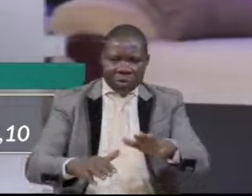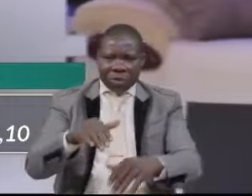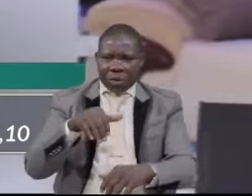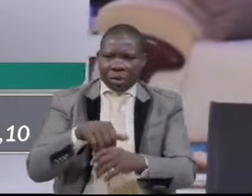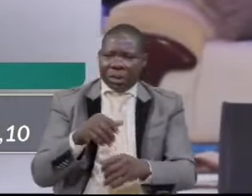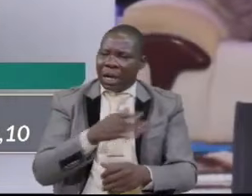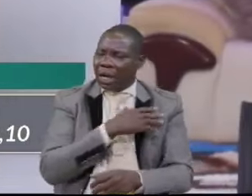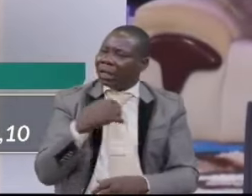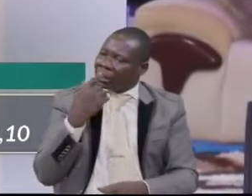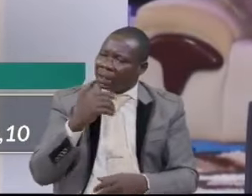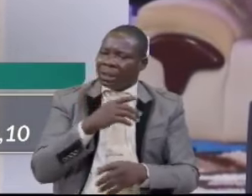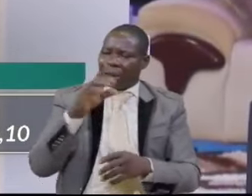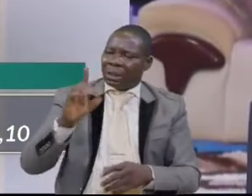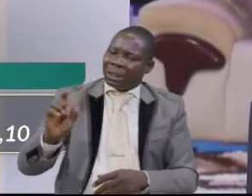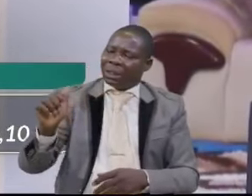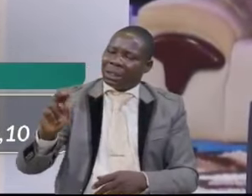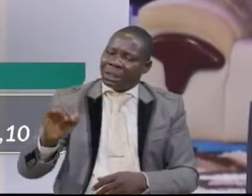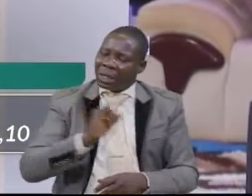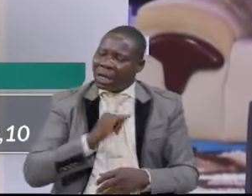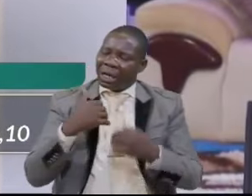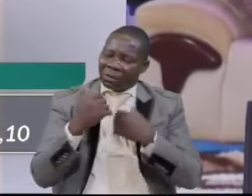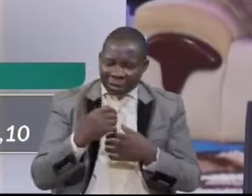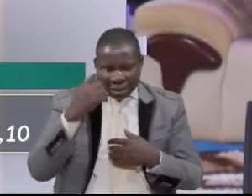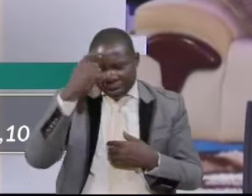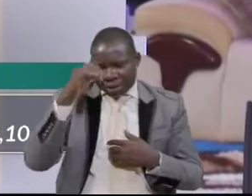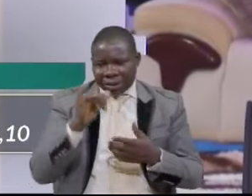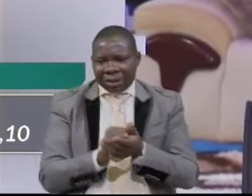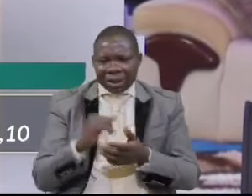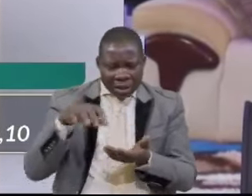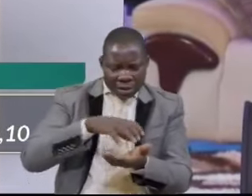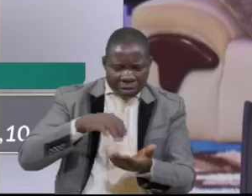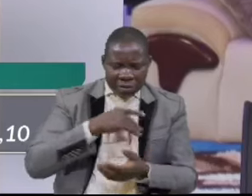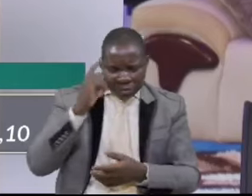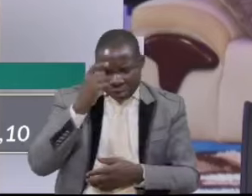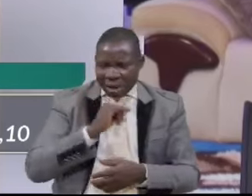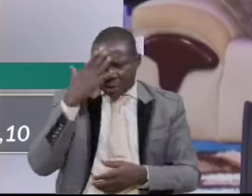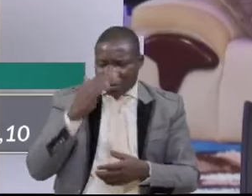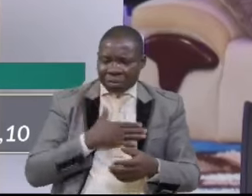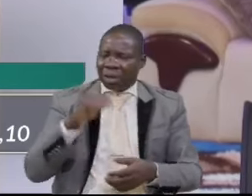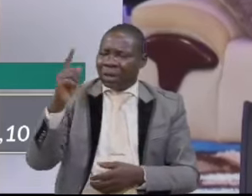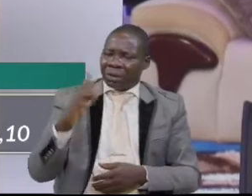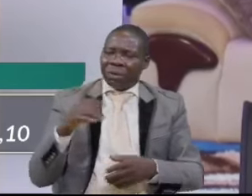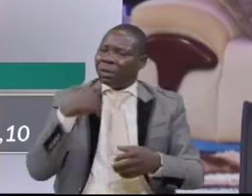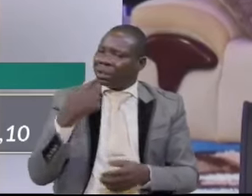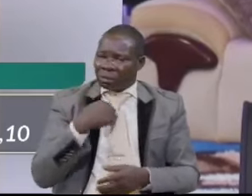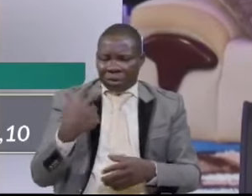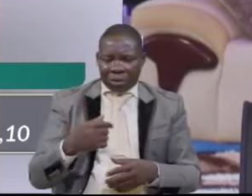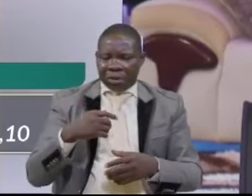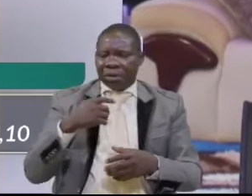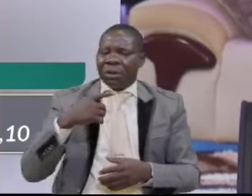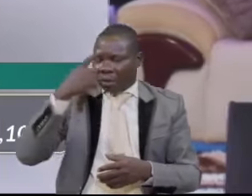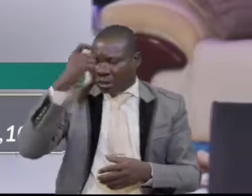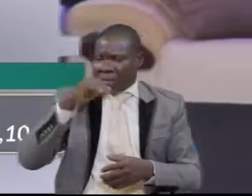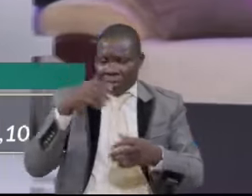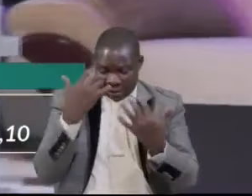confuses me. And Daniel said, he knew his God. Tell me the dream right here. Without going off to fast, I'll tell you the